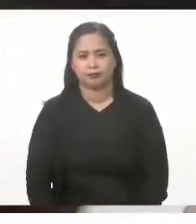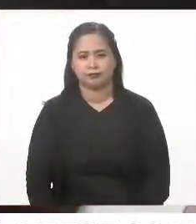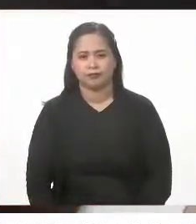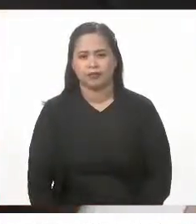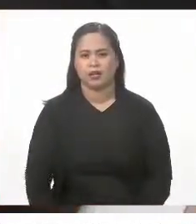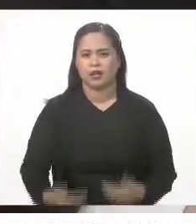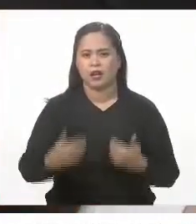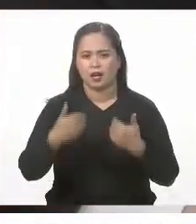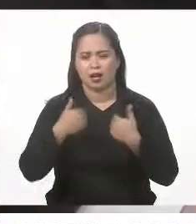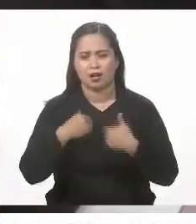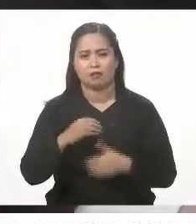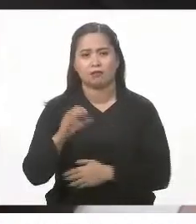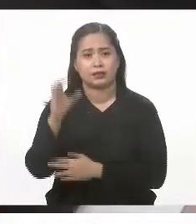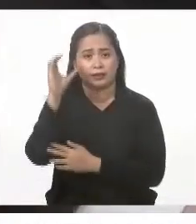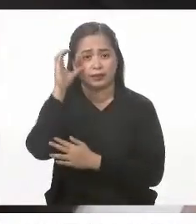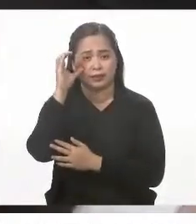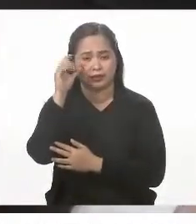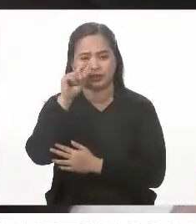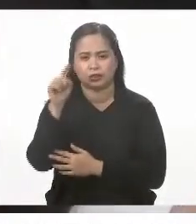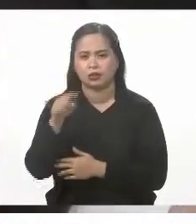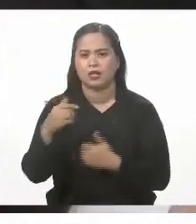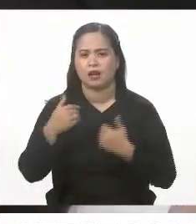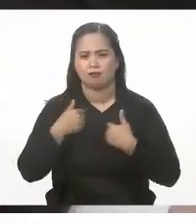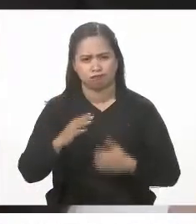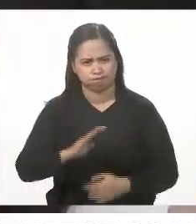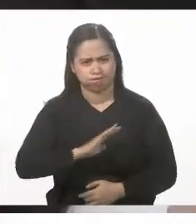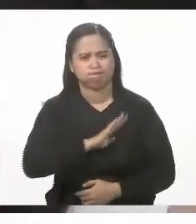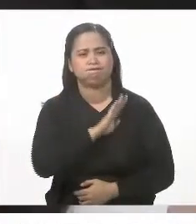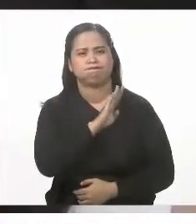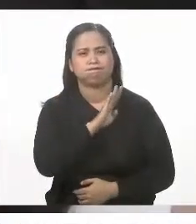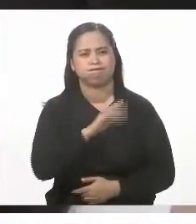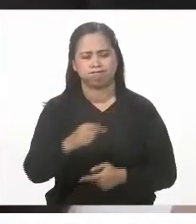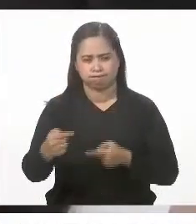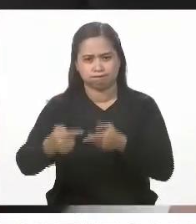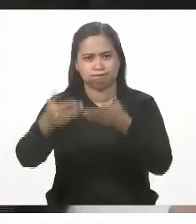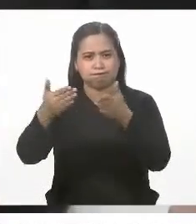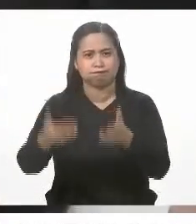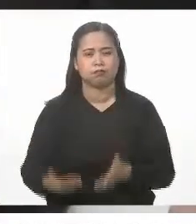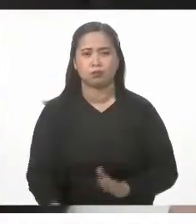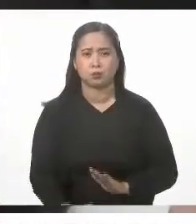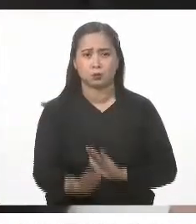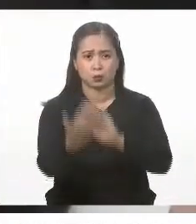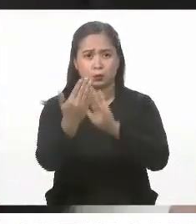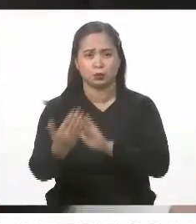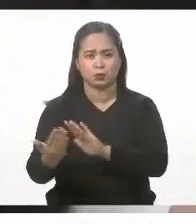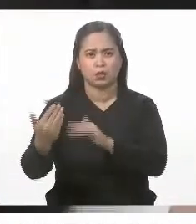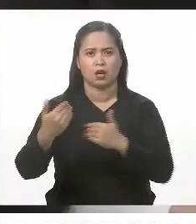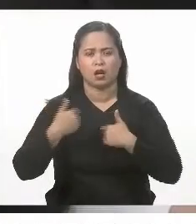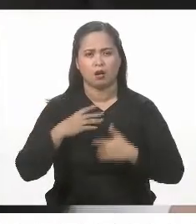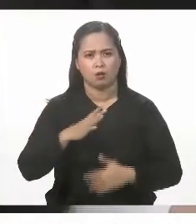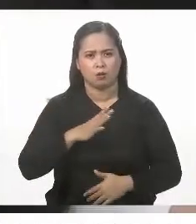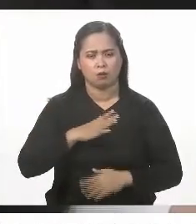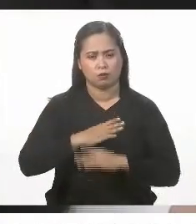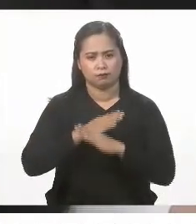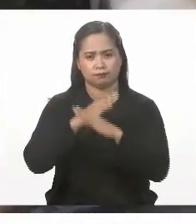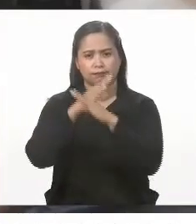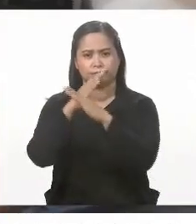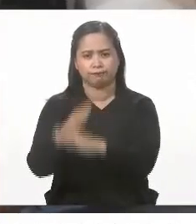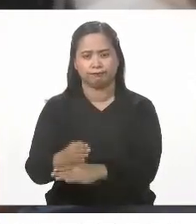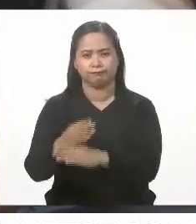Christian Zurita es un valiente guerrero que estuvo frente a Fernando y puso su pecho.